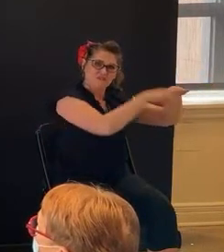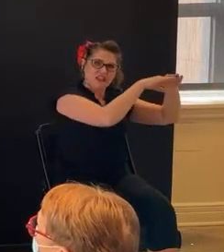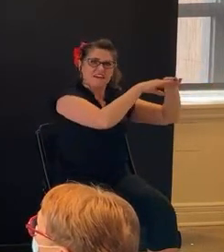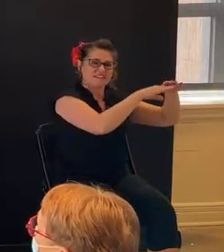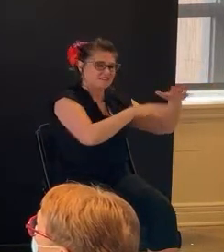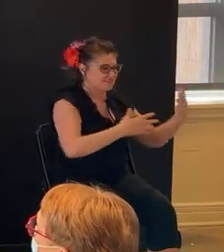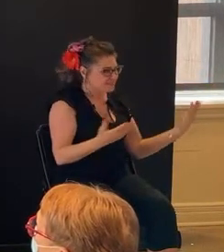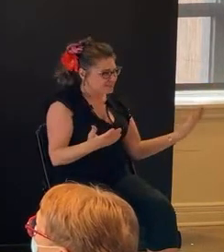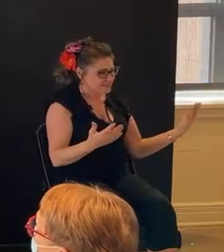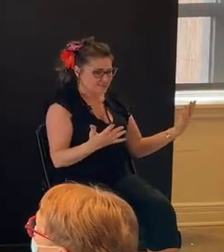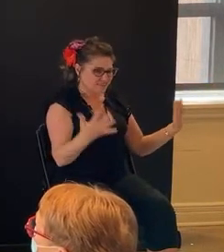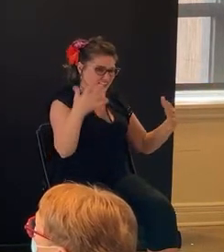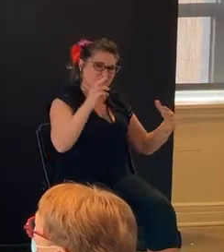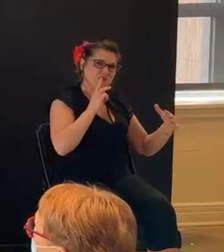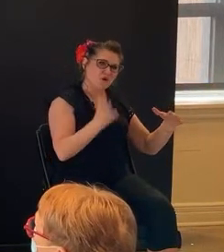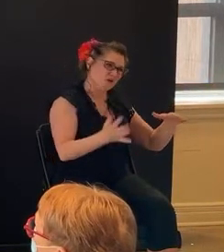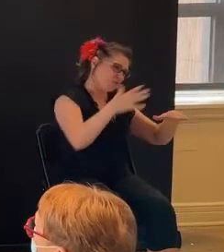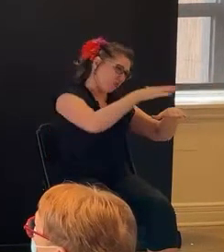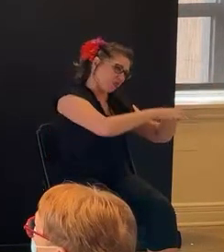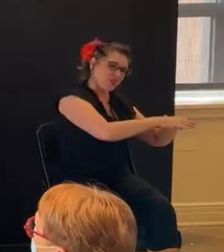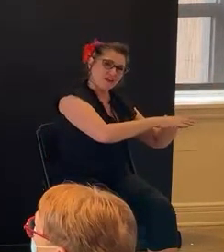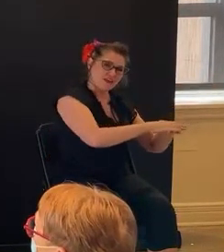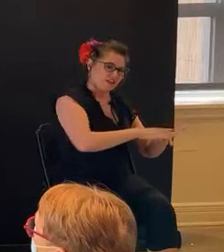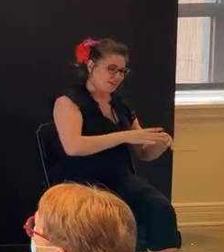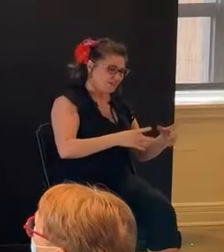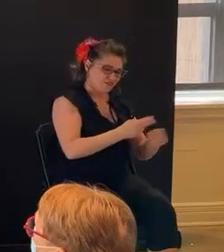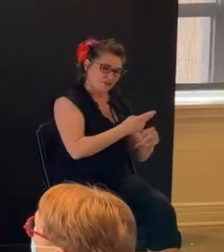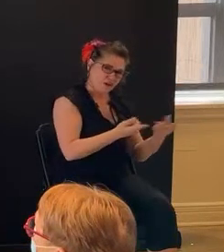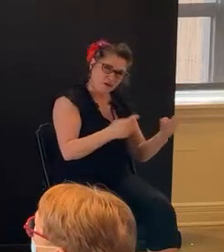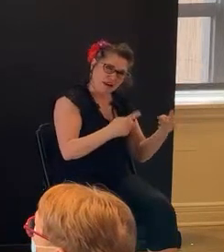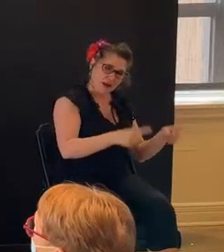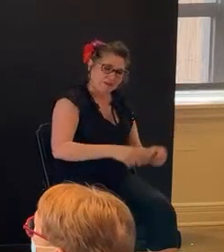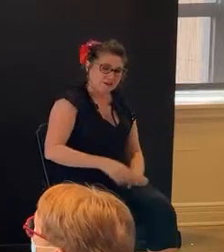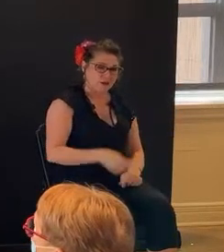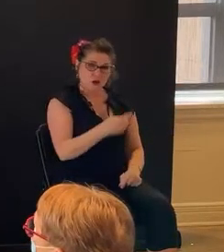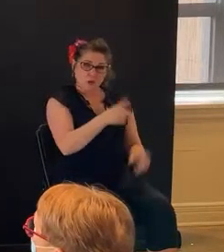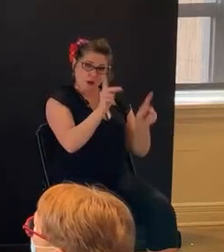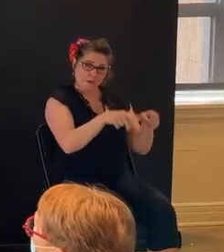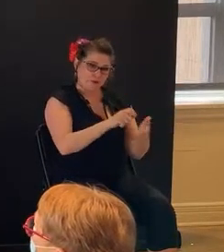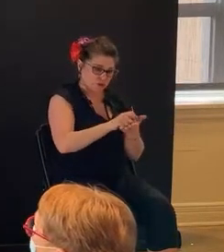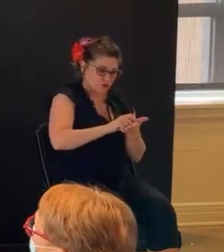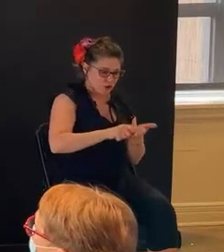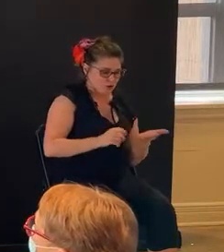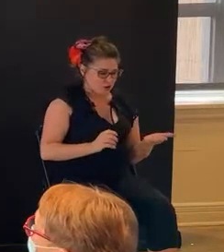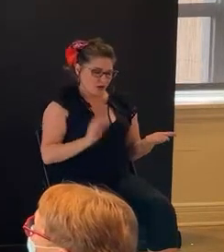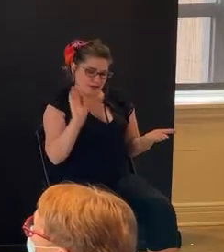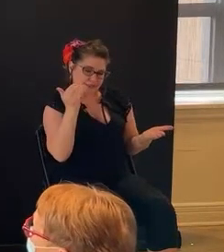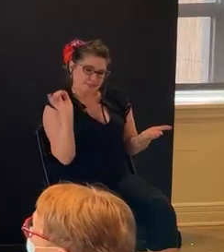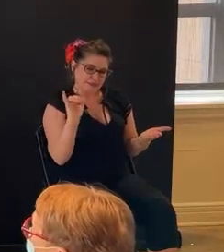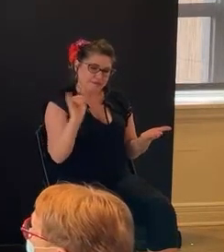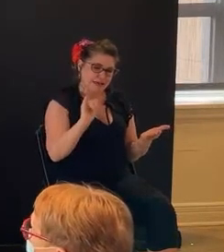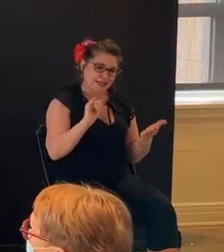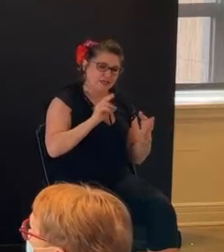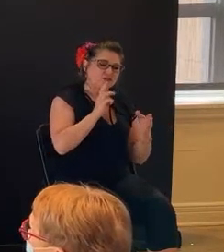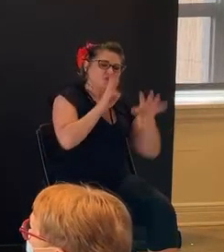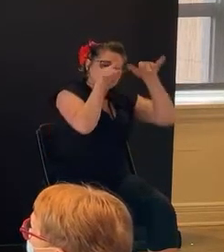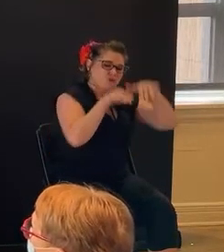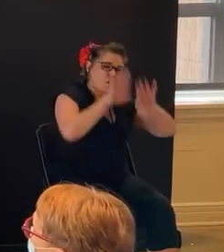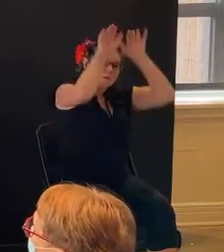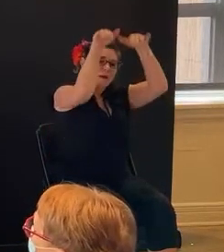were trying to figure out what had happened, because one headman wrote in these scrolls, it seemed like a tsunami, but there wasn't any